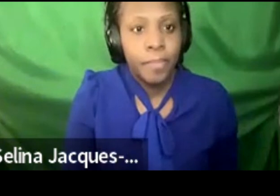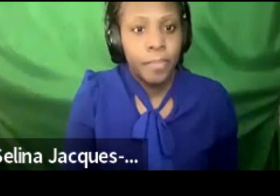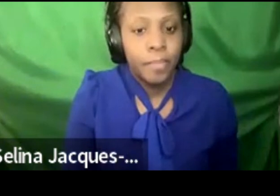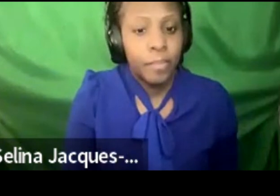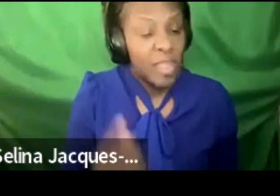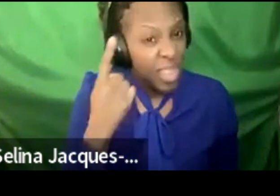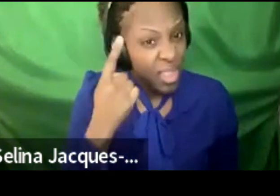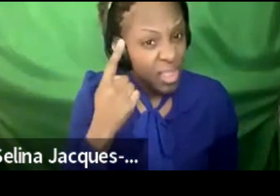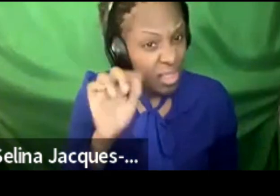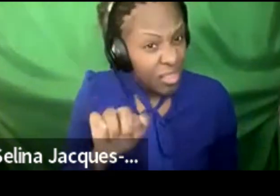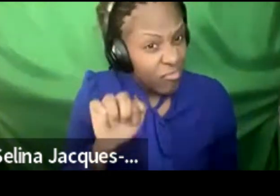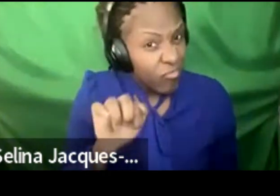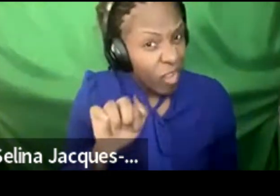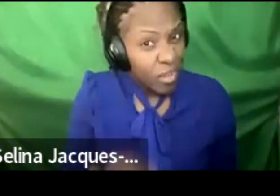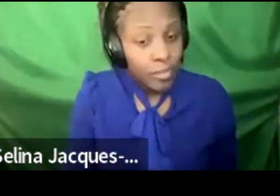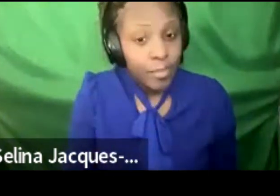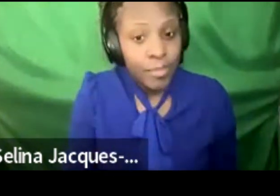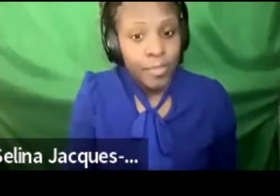Have I got that right?